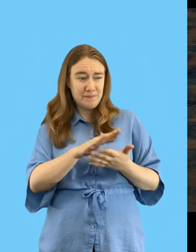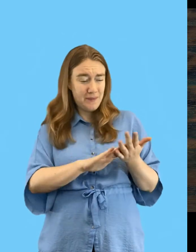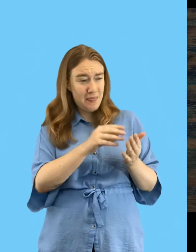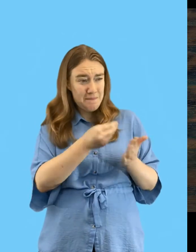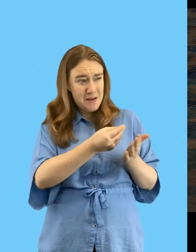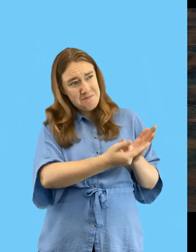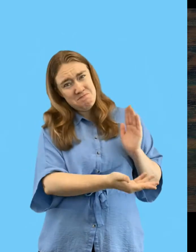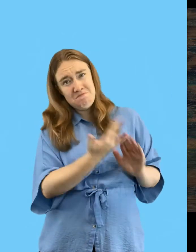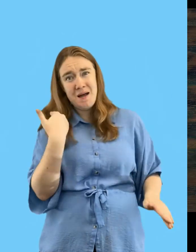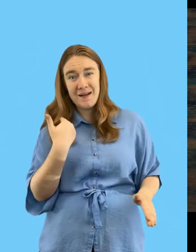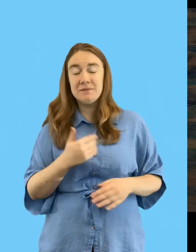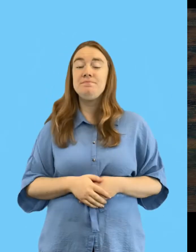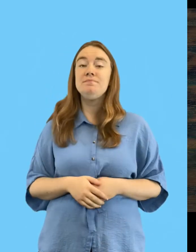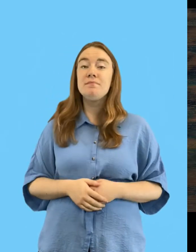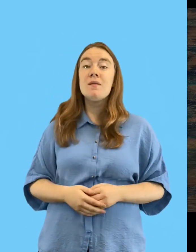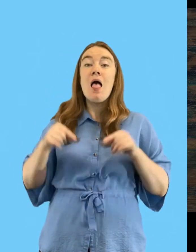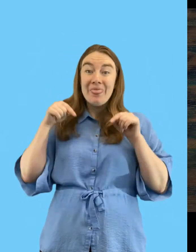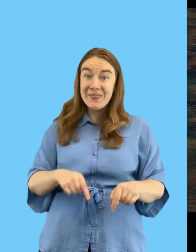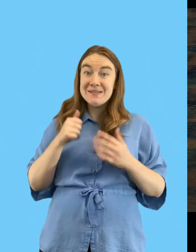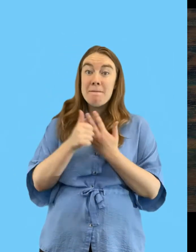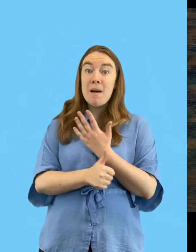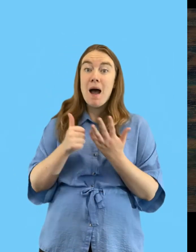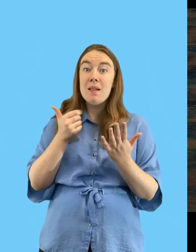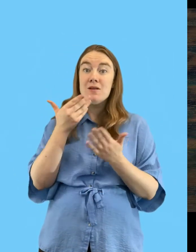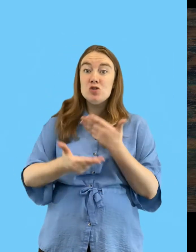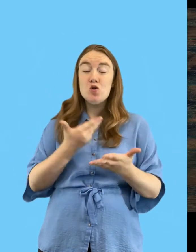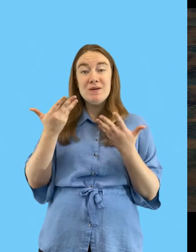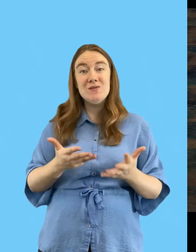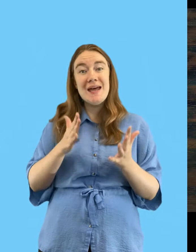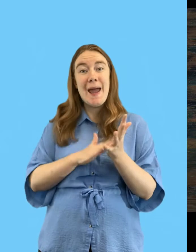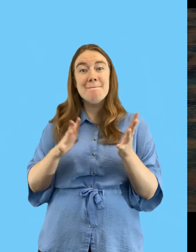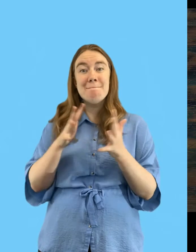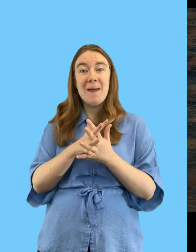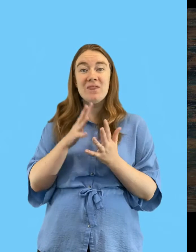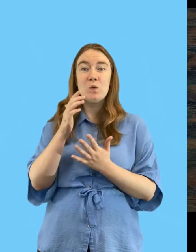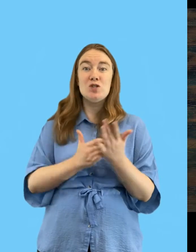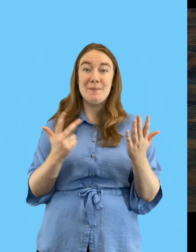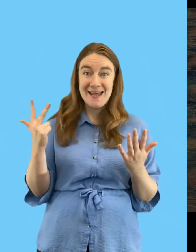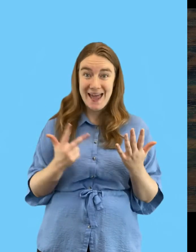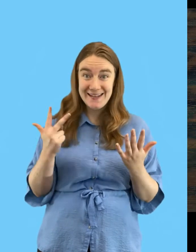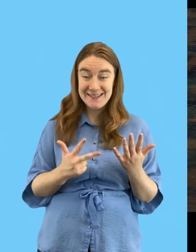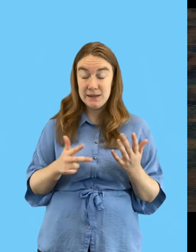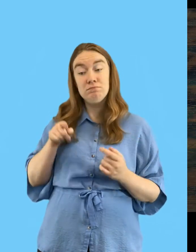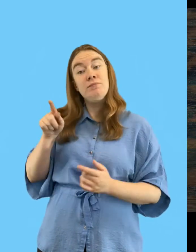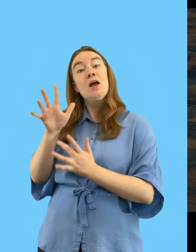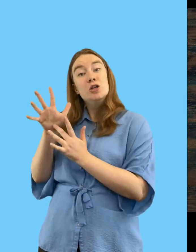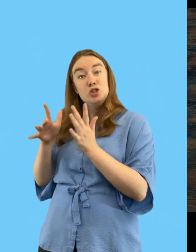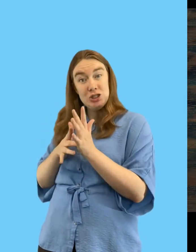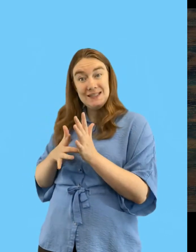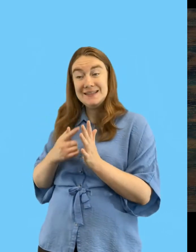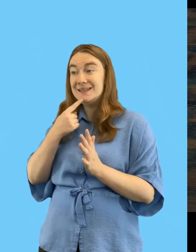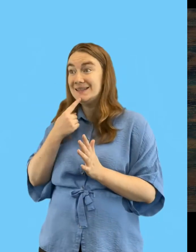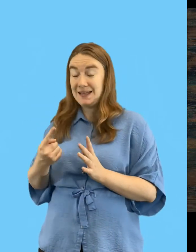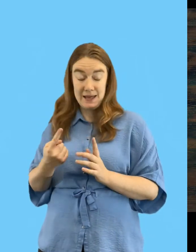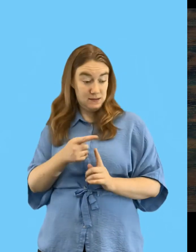Well, in the story in Matthew chapter 18 that Alfie just read for us, Jesus says there is a man